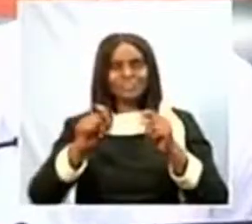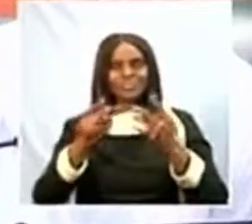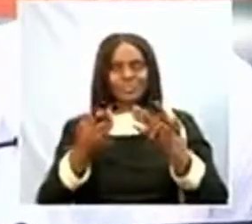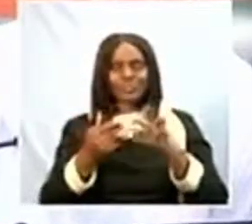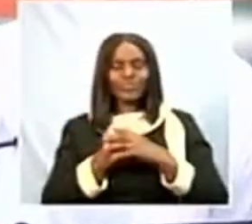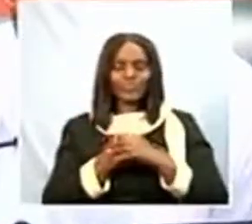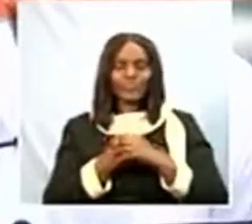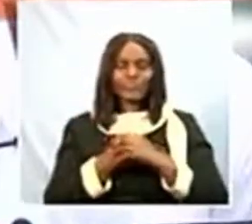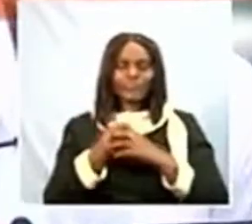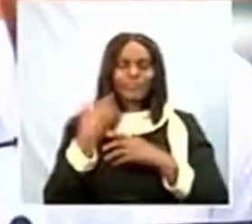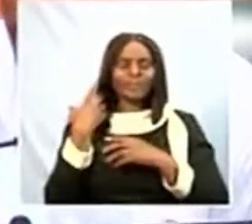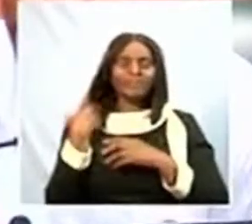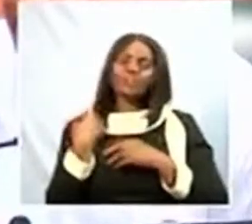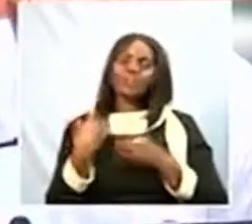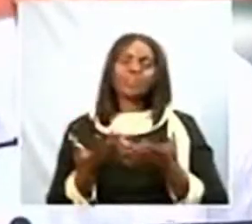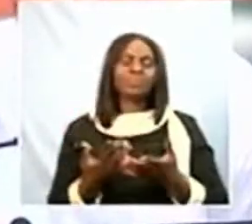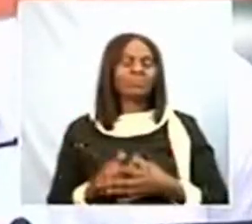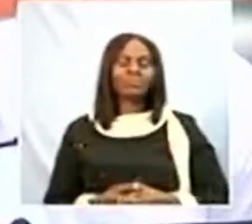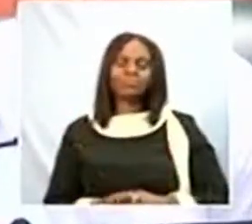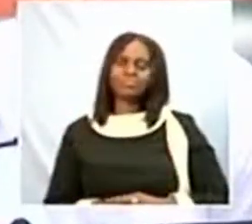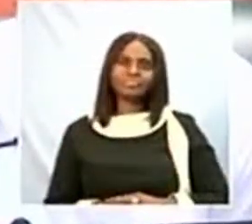to